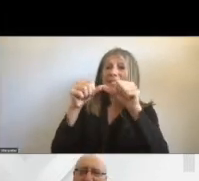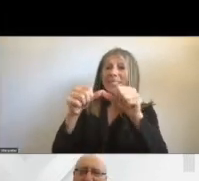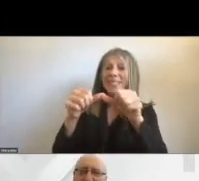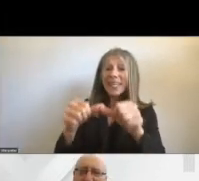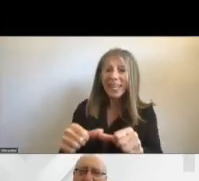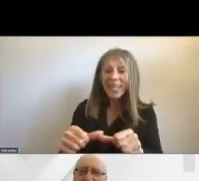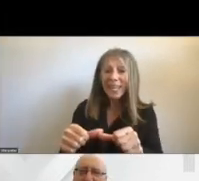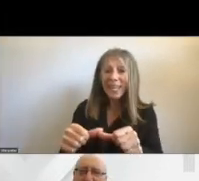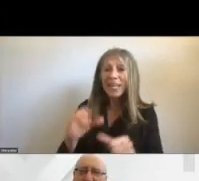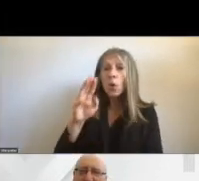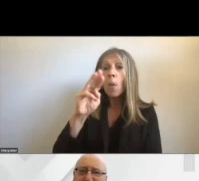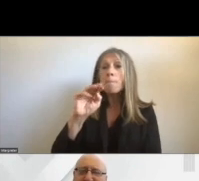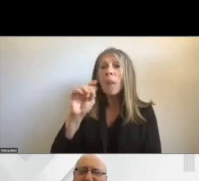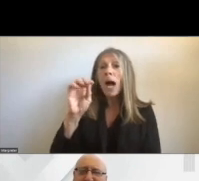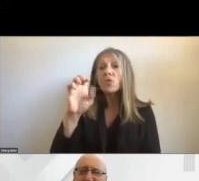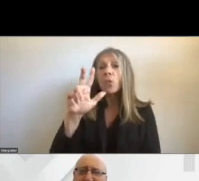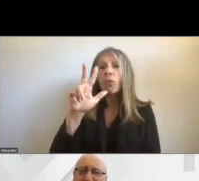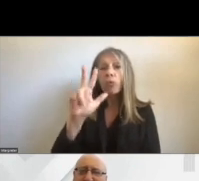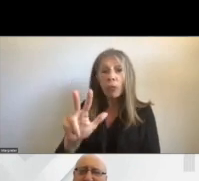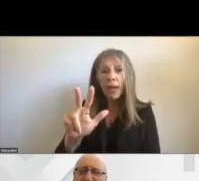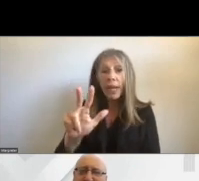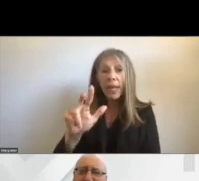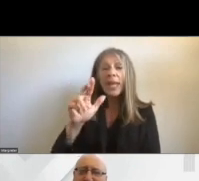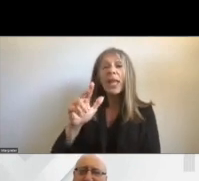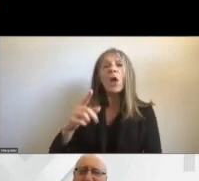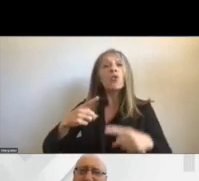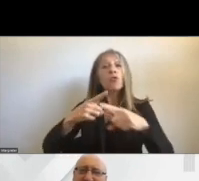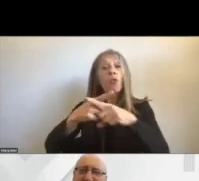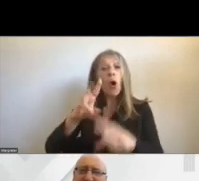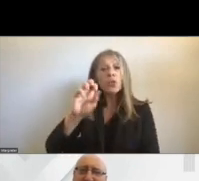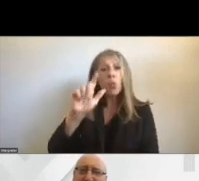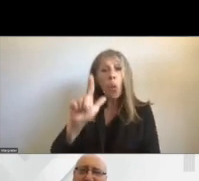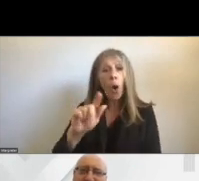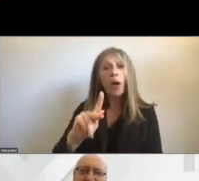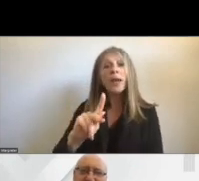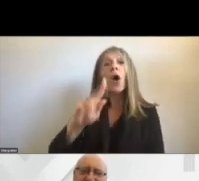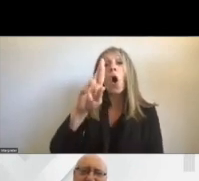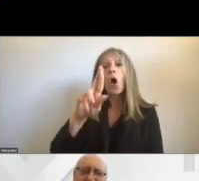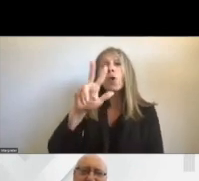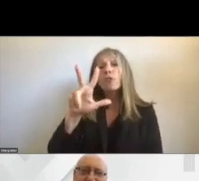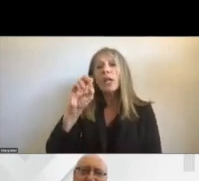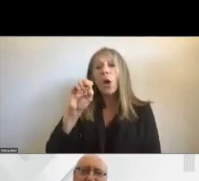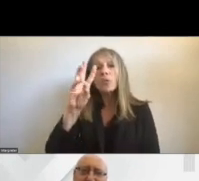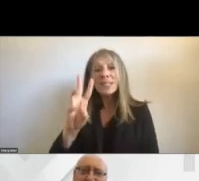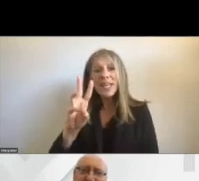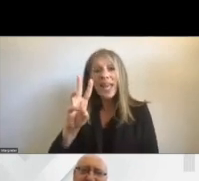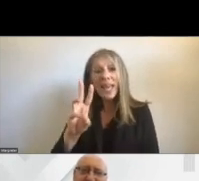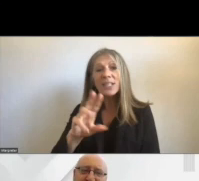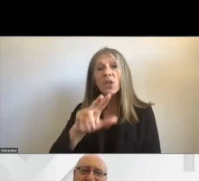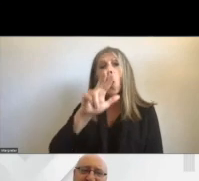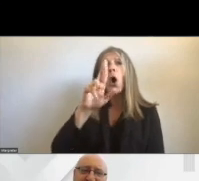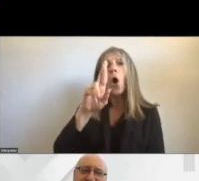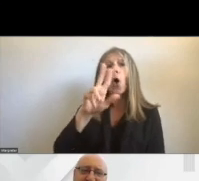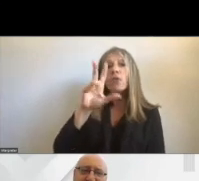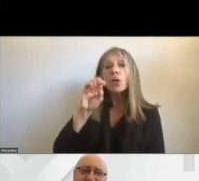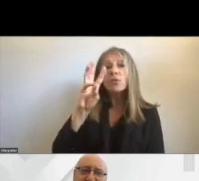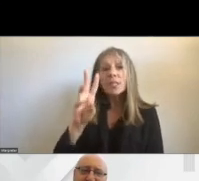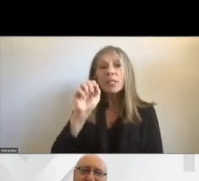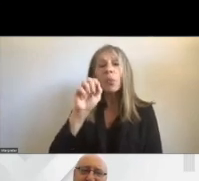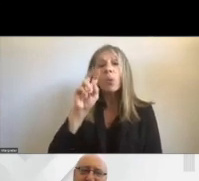of the pedestrian circulation path opening. At boarding platforms, they must extend the full length